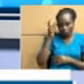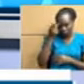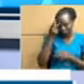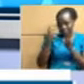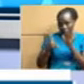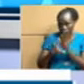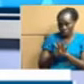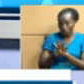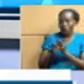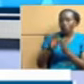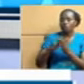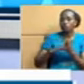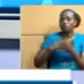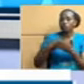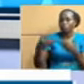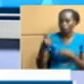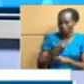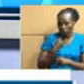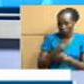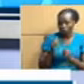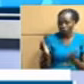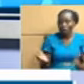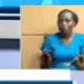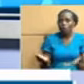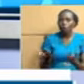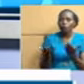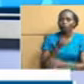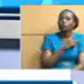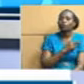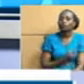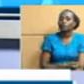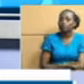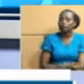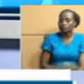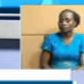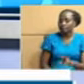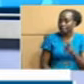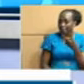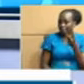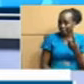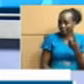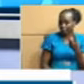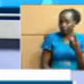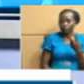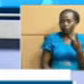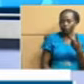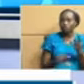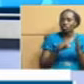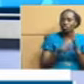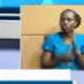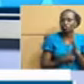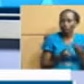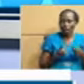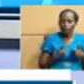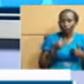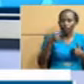able to mobilize resources. But secondly, again, the whole issue of having